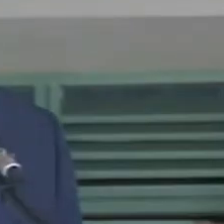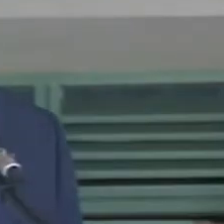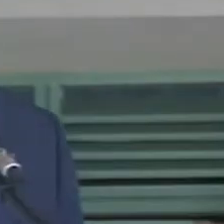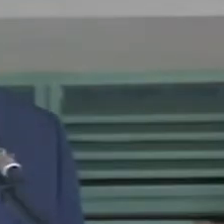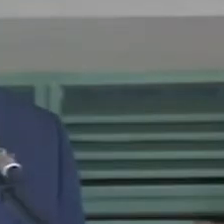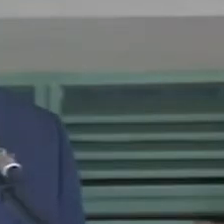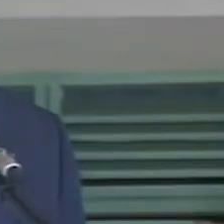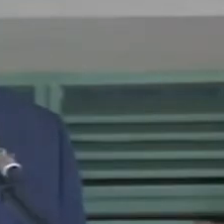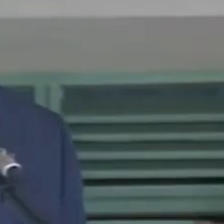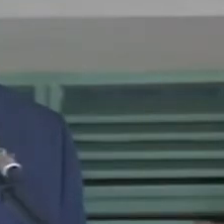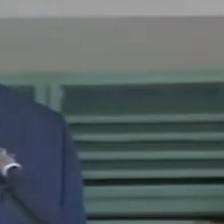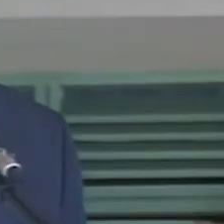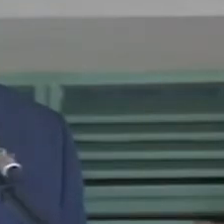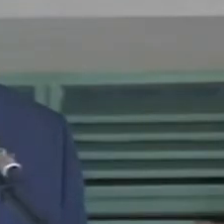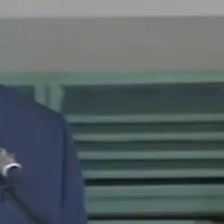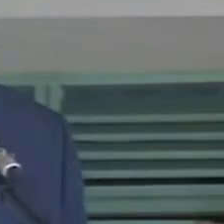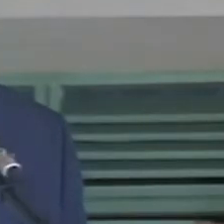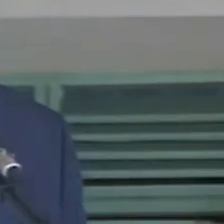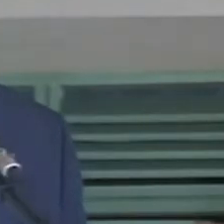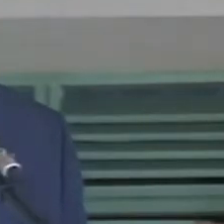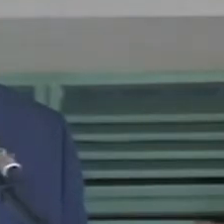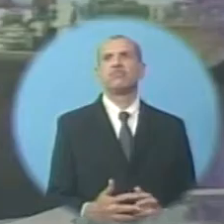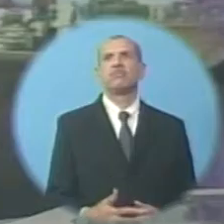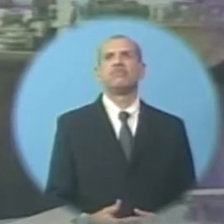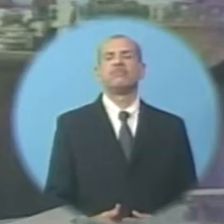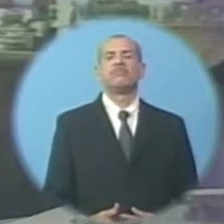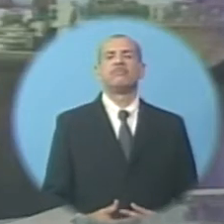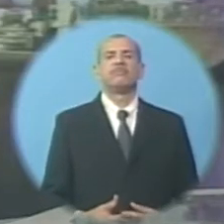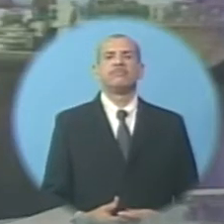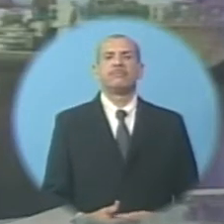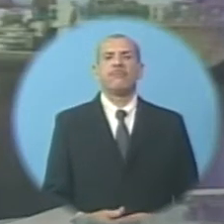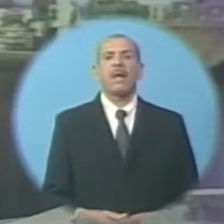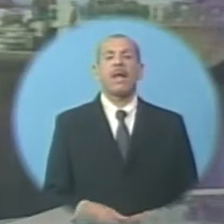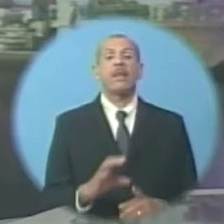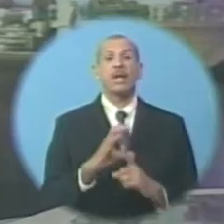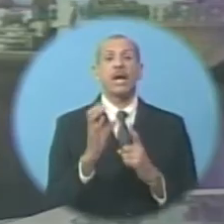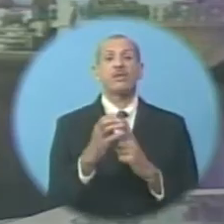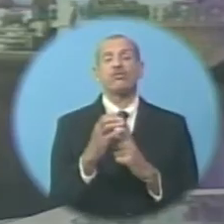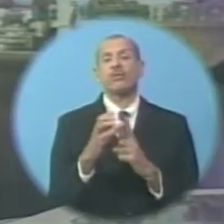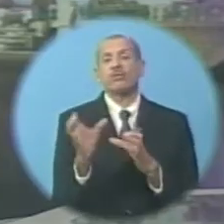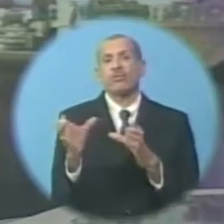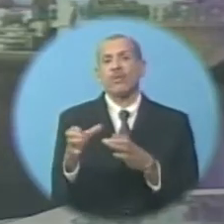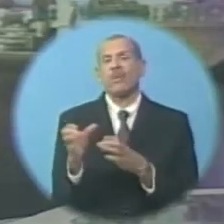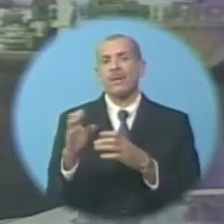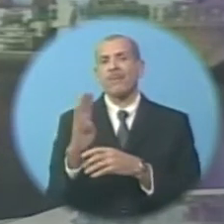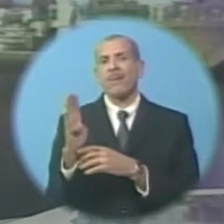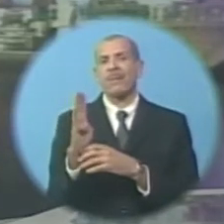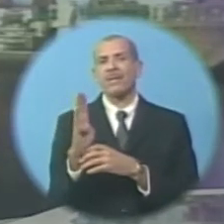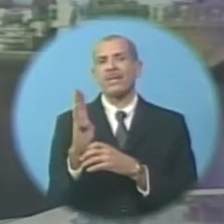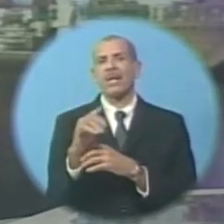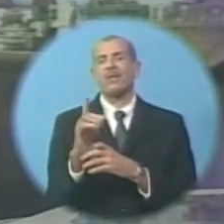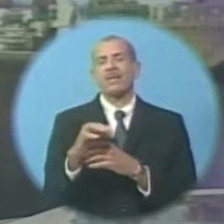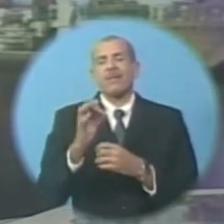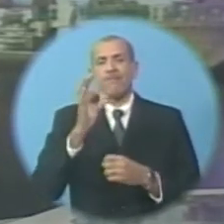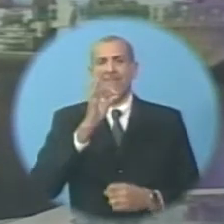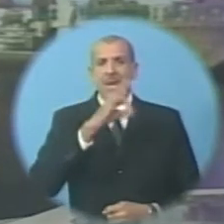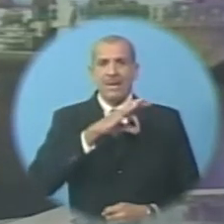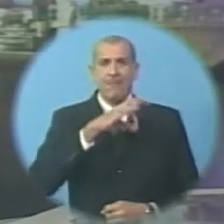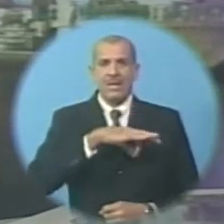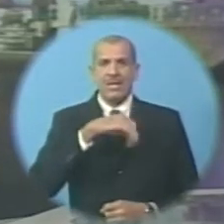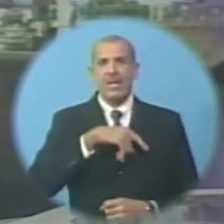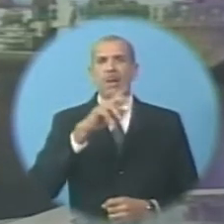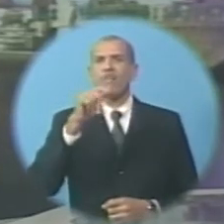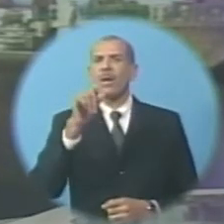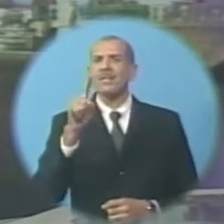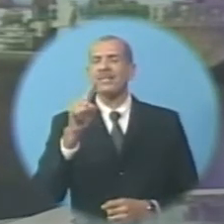engineering, and mathematics. If the cultural sector in Barbados is to reap real benefits,